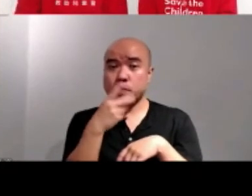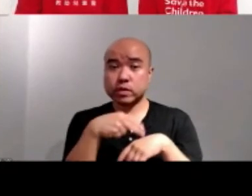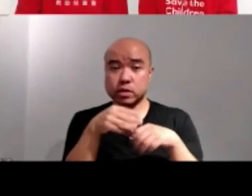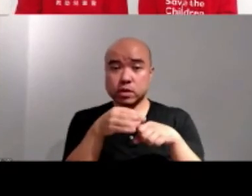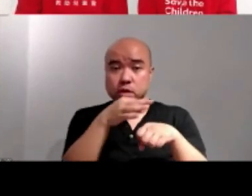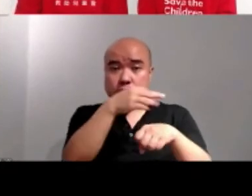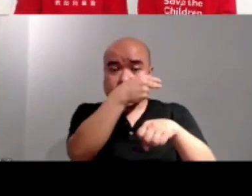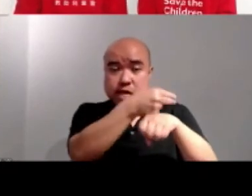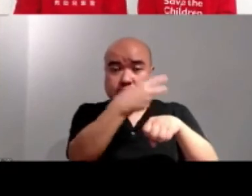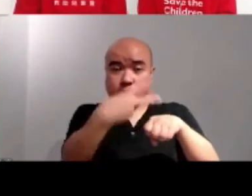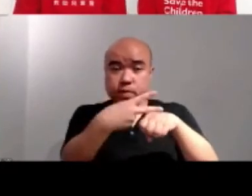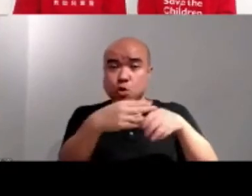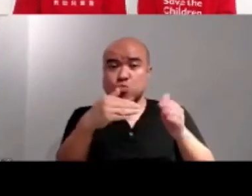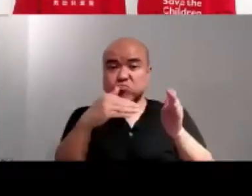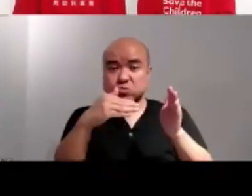countries.